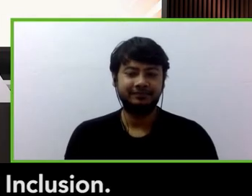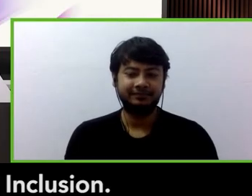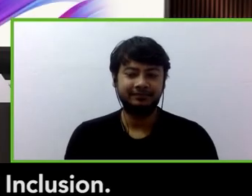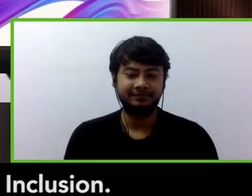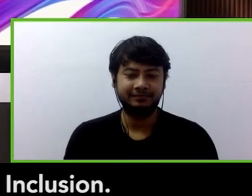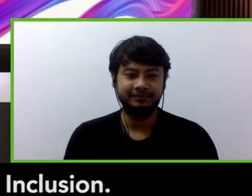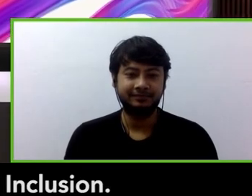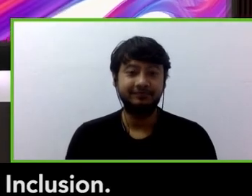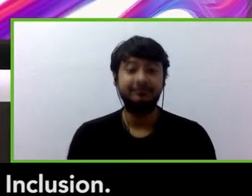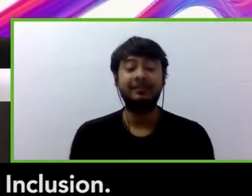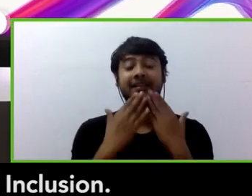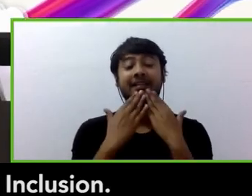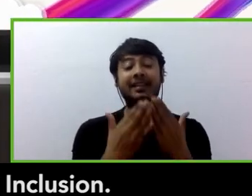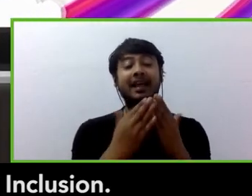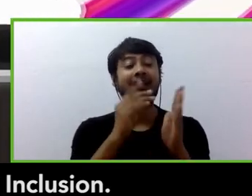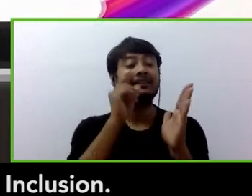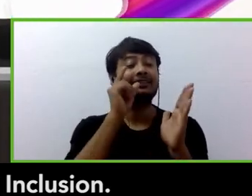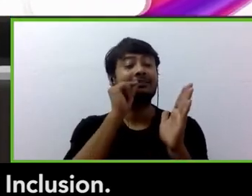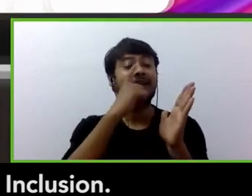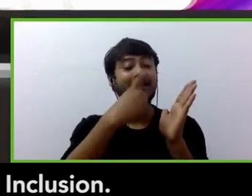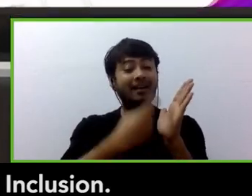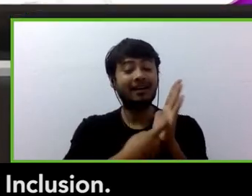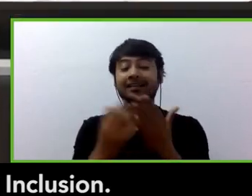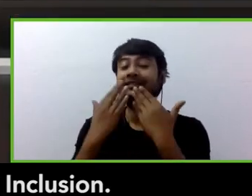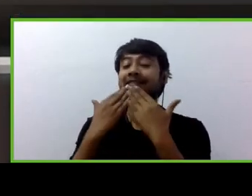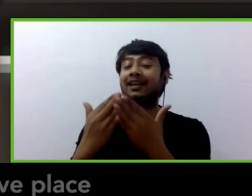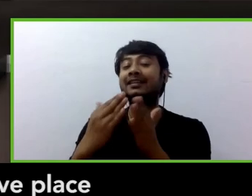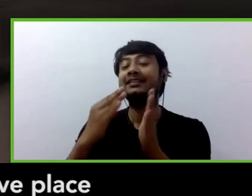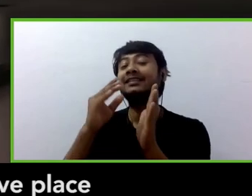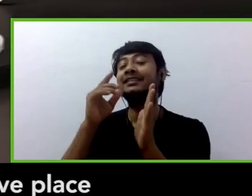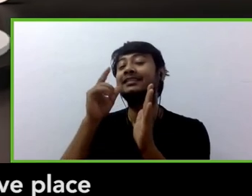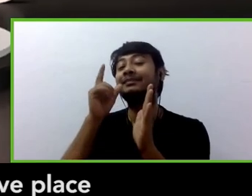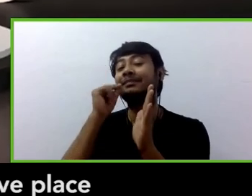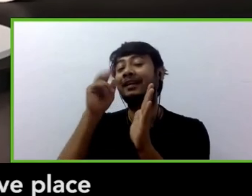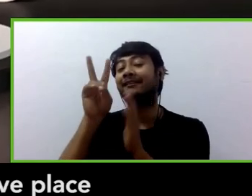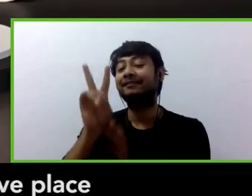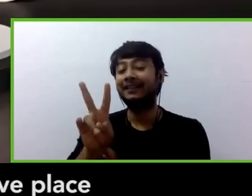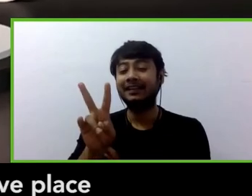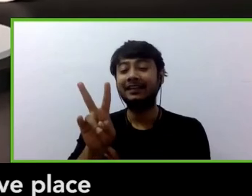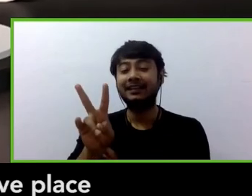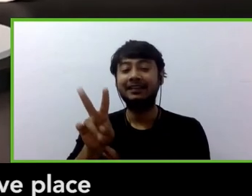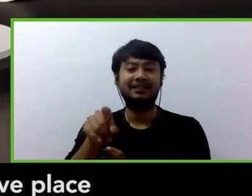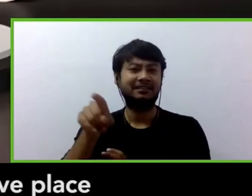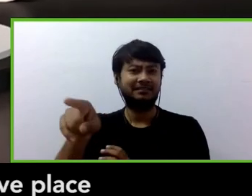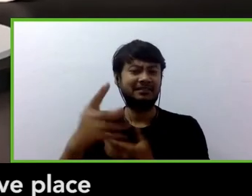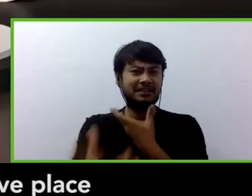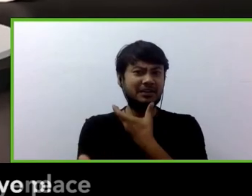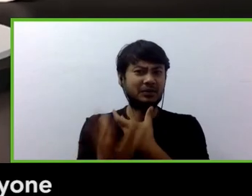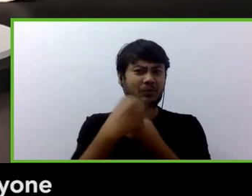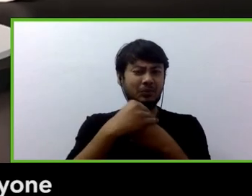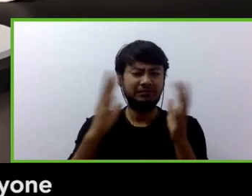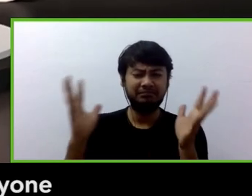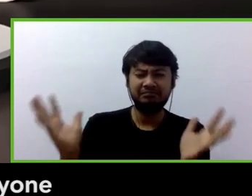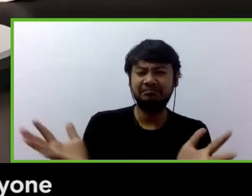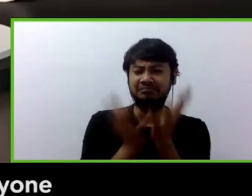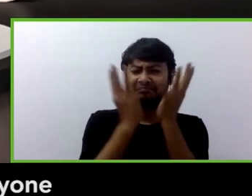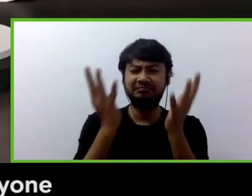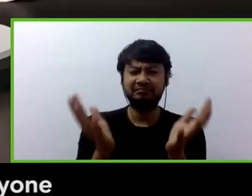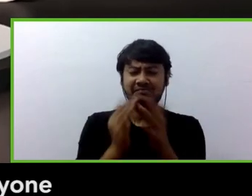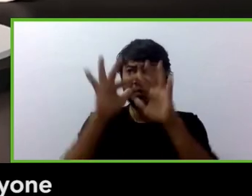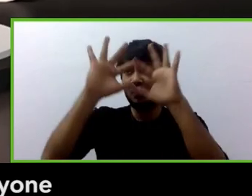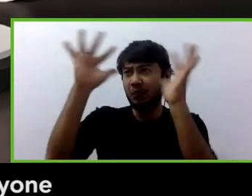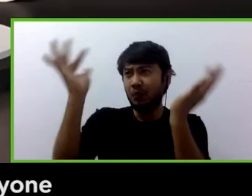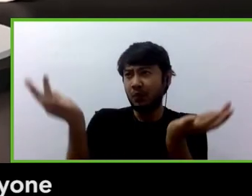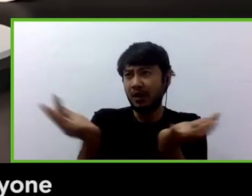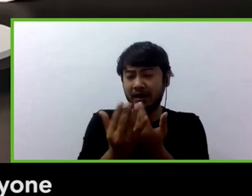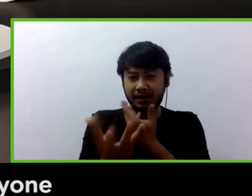Thanks, Rashad and Win, for being champions of inclusion. A movement to make our world an inclusive place will require collective efforts